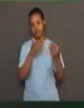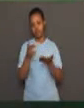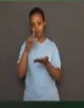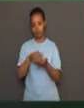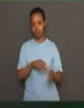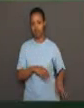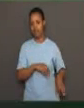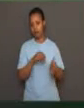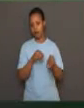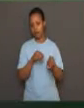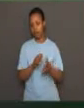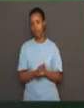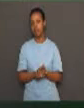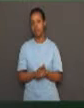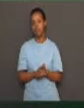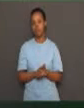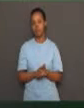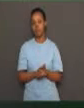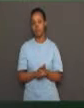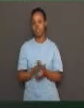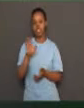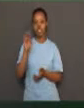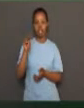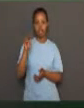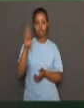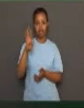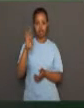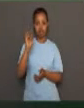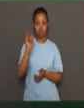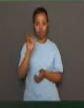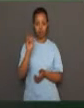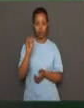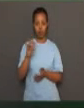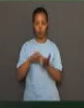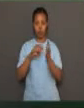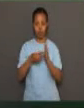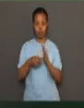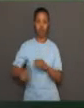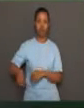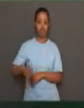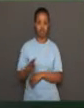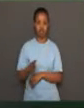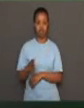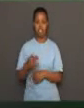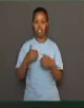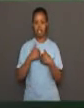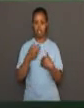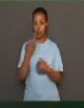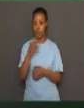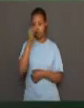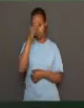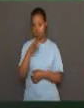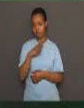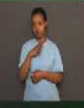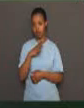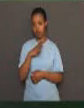Welcome back, students. An embryo is a plant, animal, or human